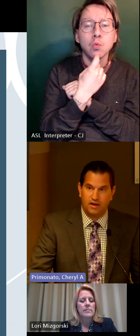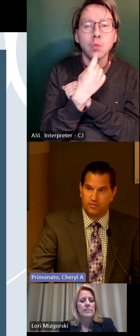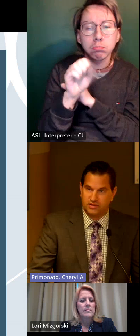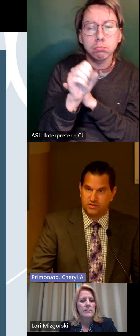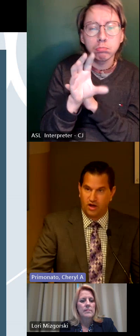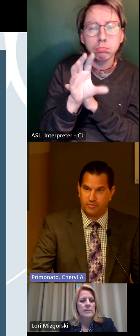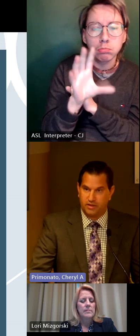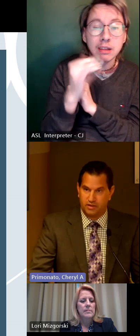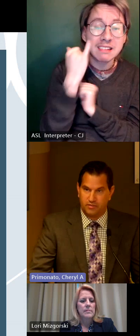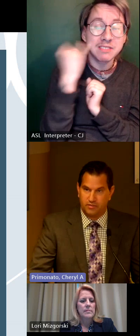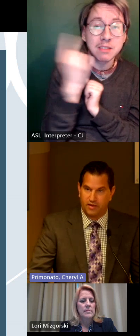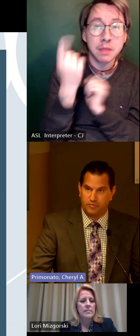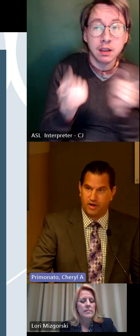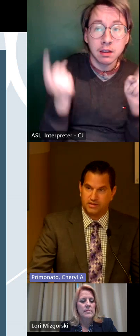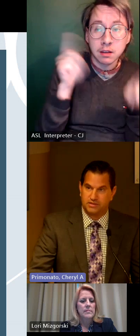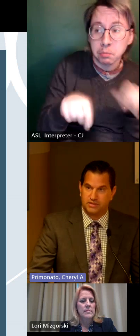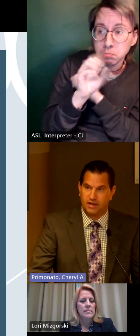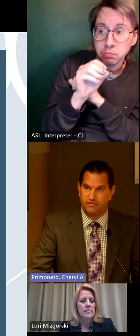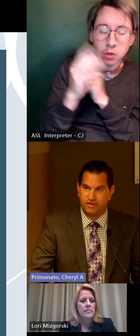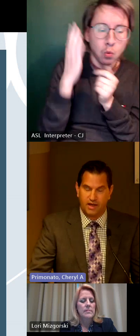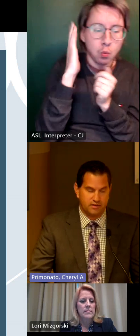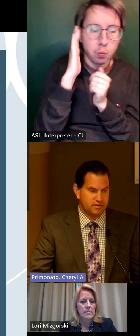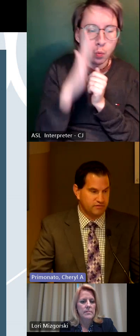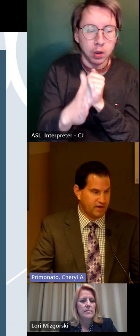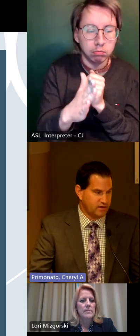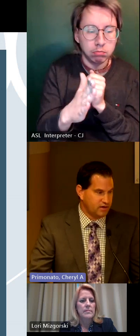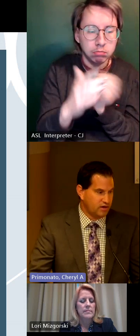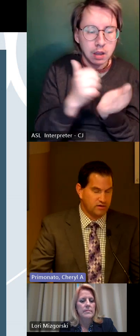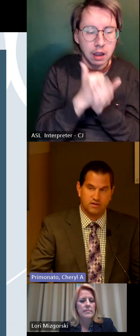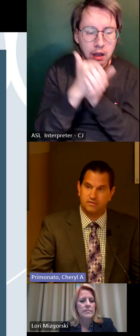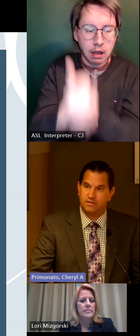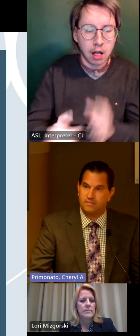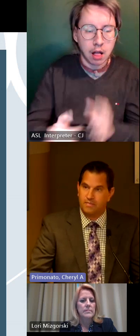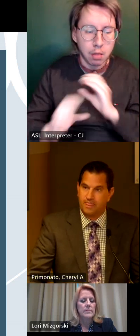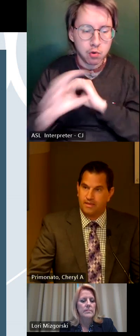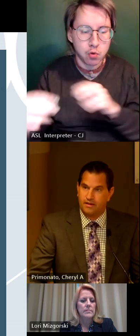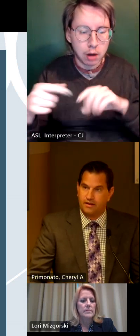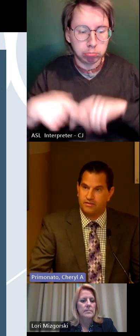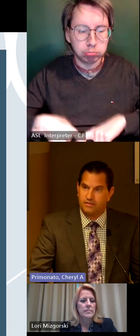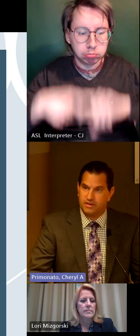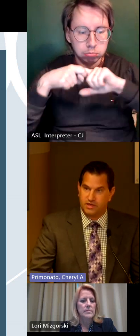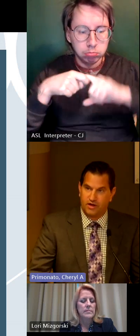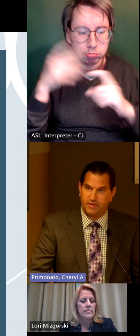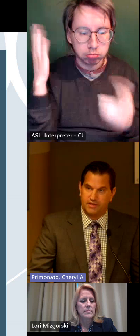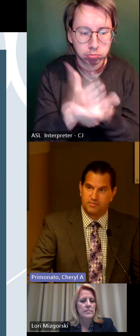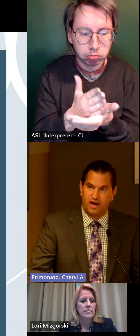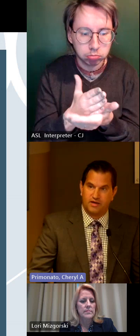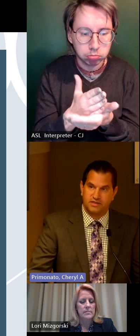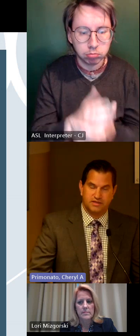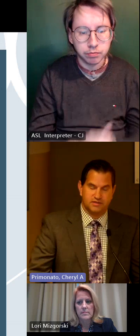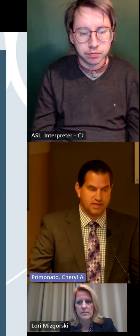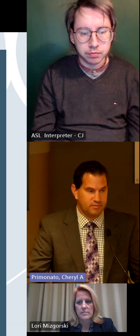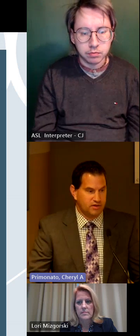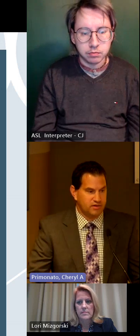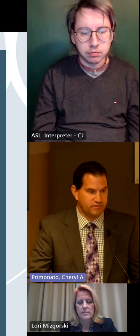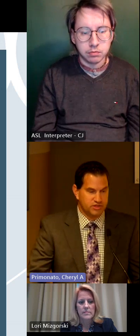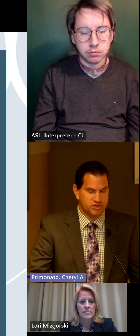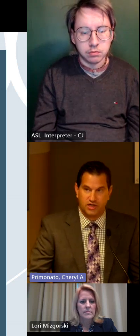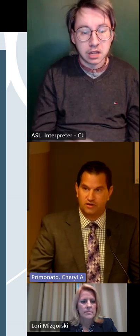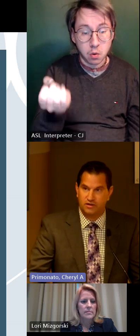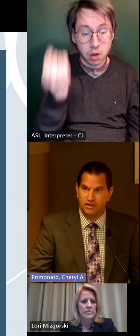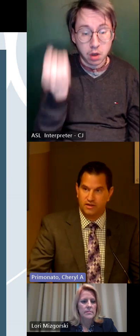train, would stop it and apply the brakes if that event occurred. This agreement expires in